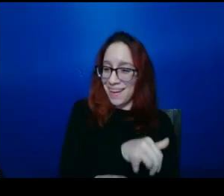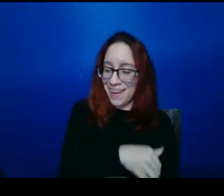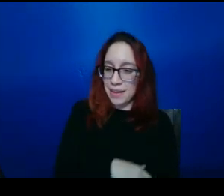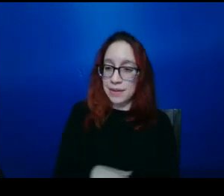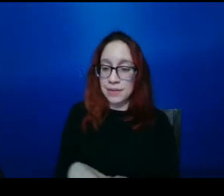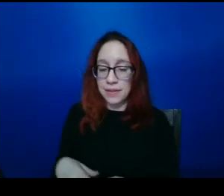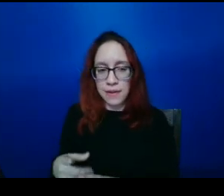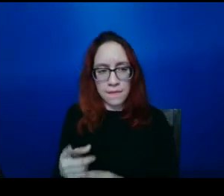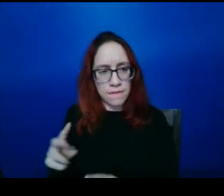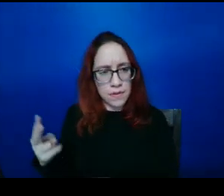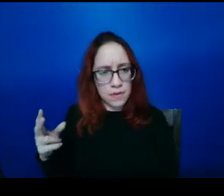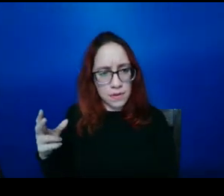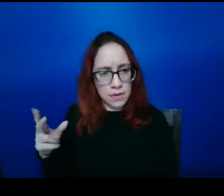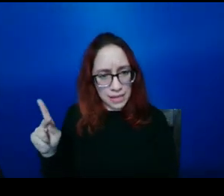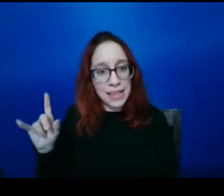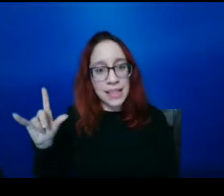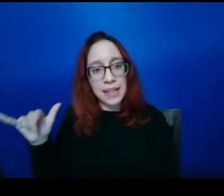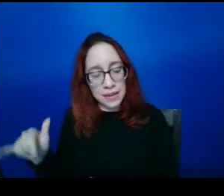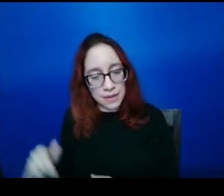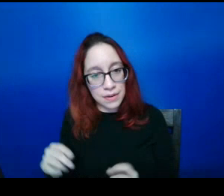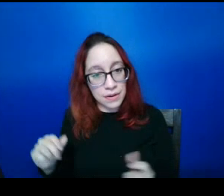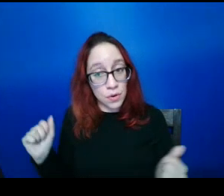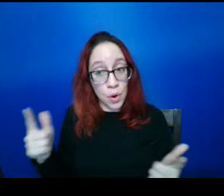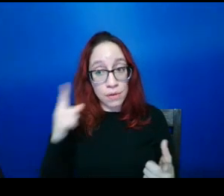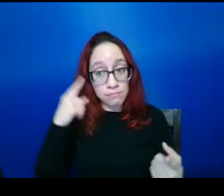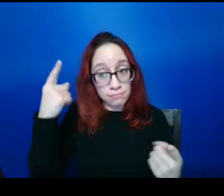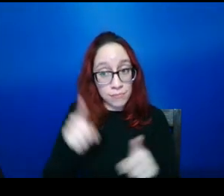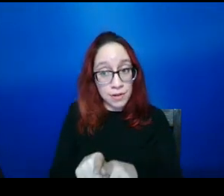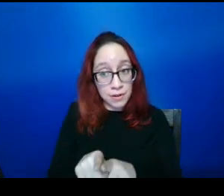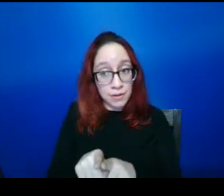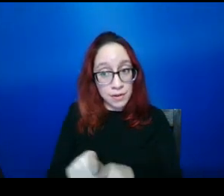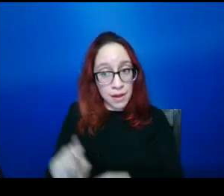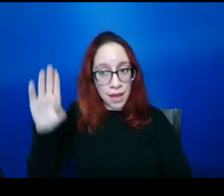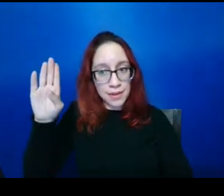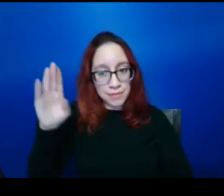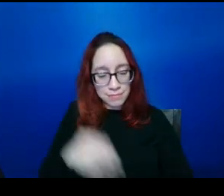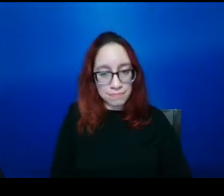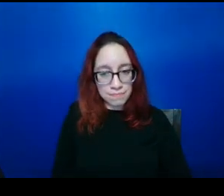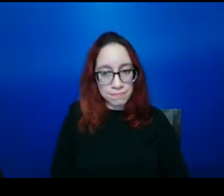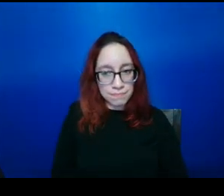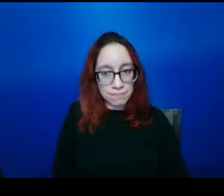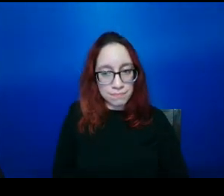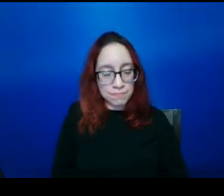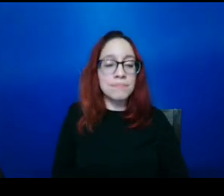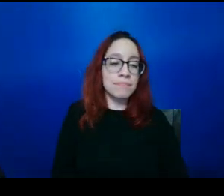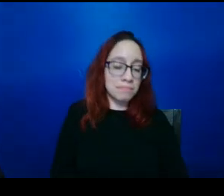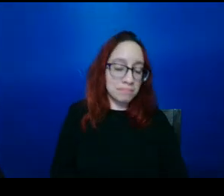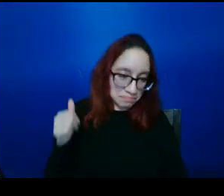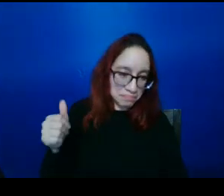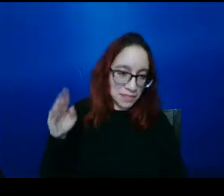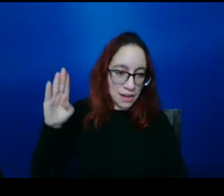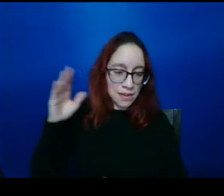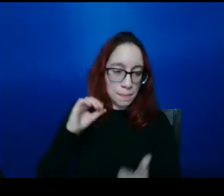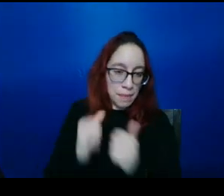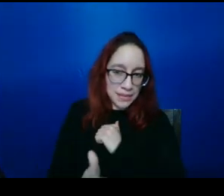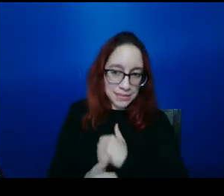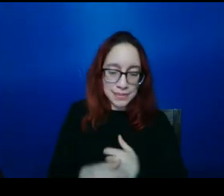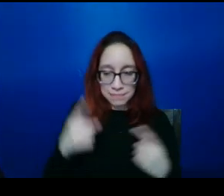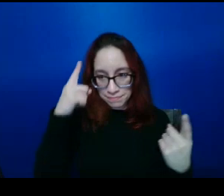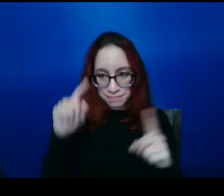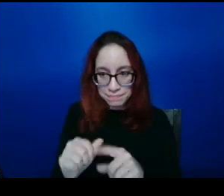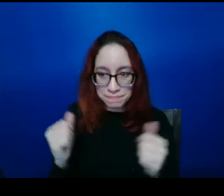from, I believe that was Commissioner Kelly. All those in favor say aye. Aye. Aye. All those opposed say no. The ayes have it. Motion passes